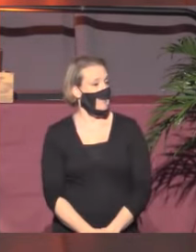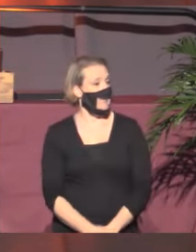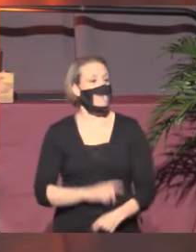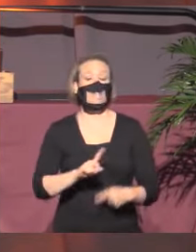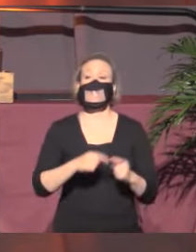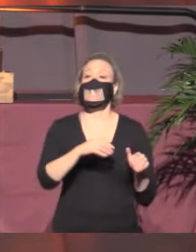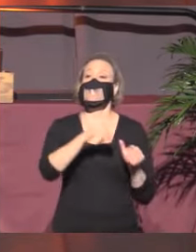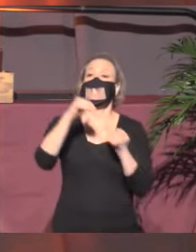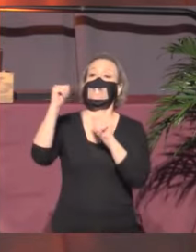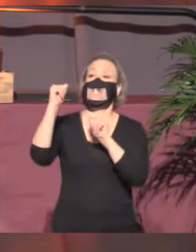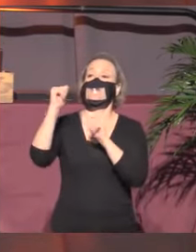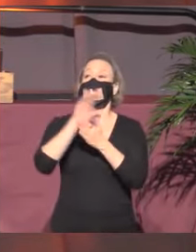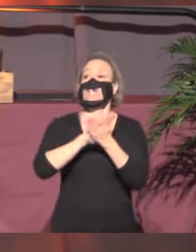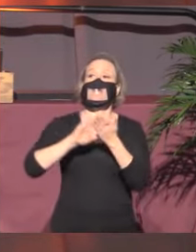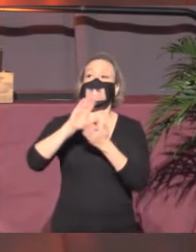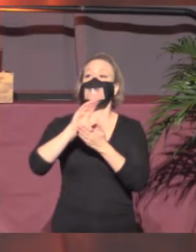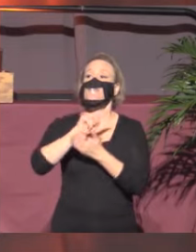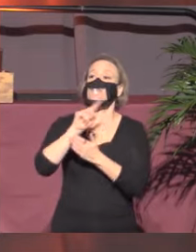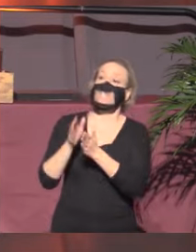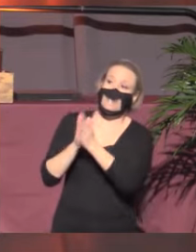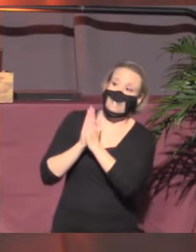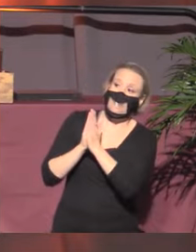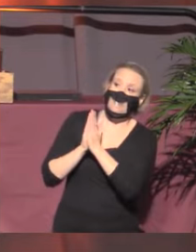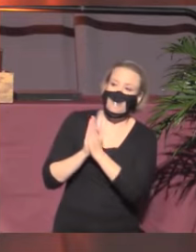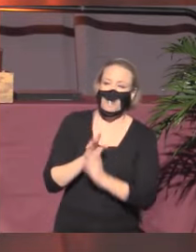our campus, although you never really leave.